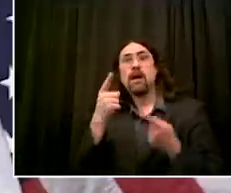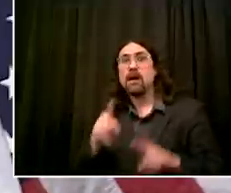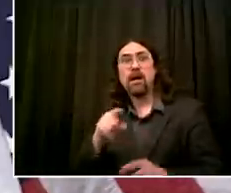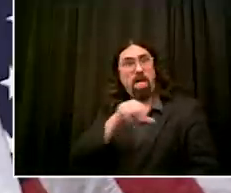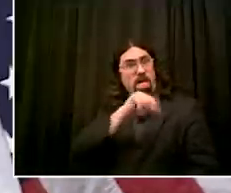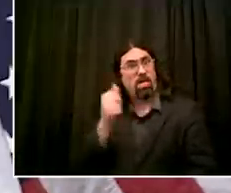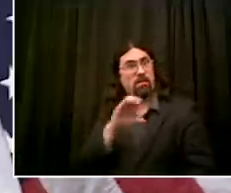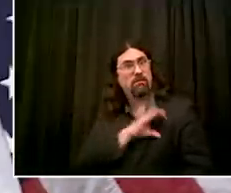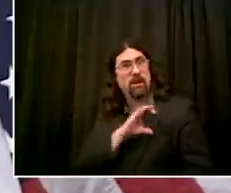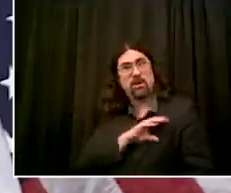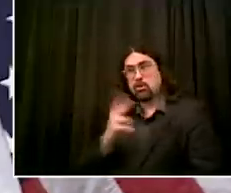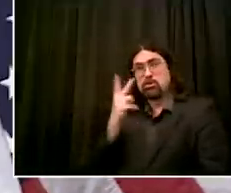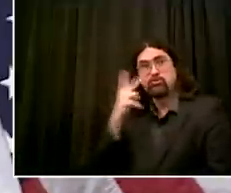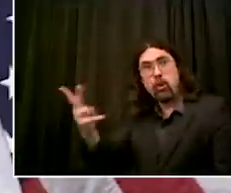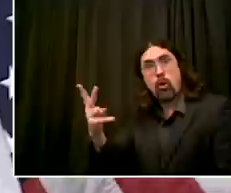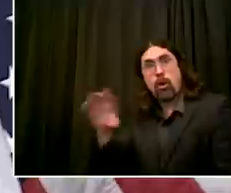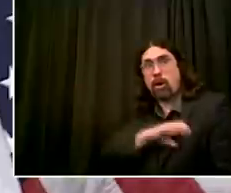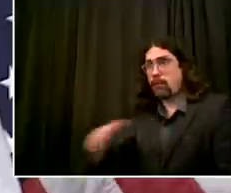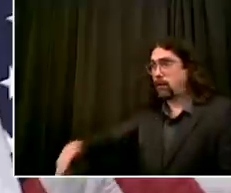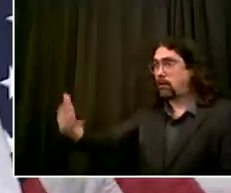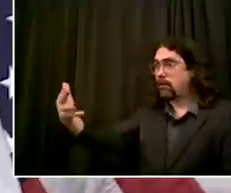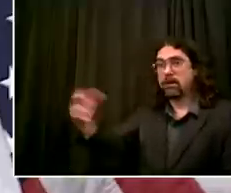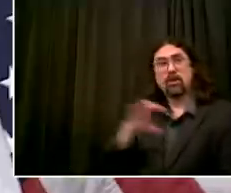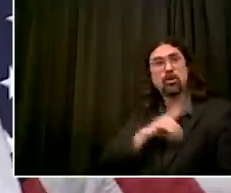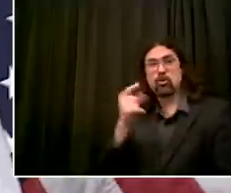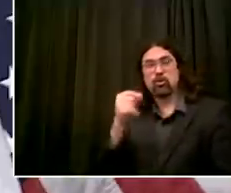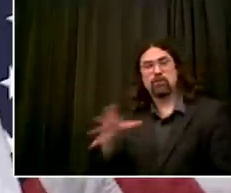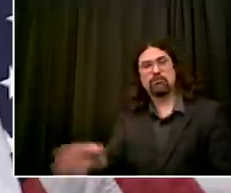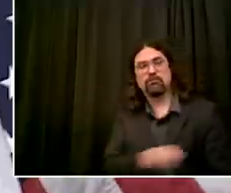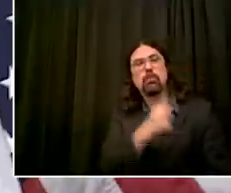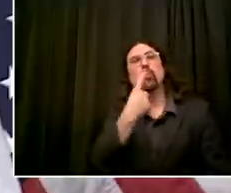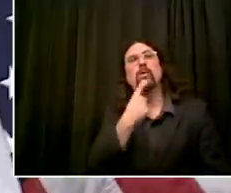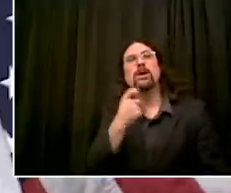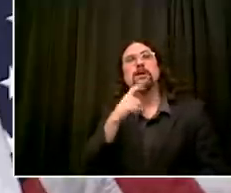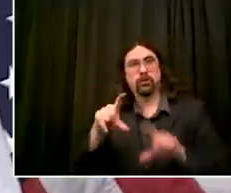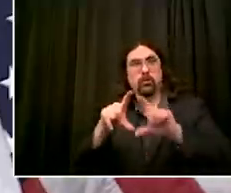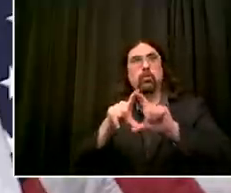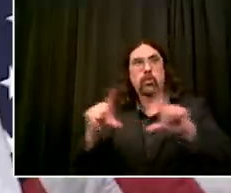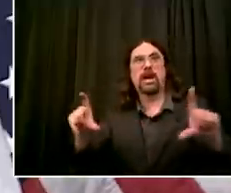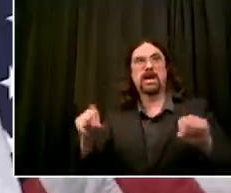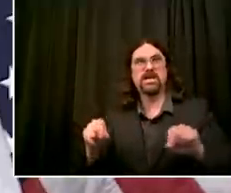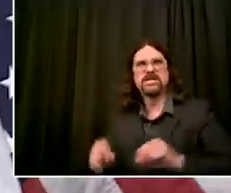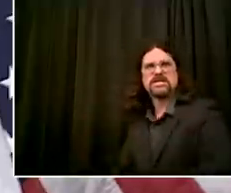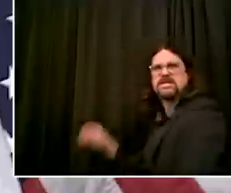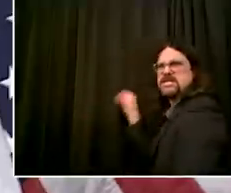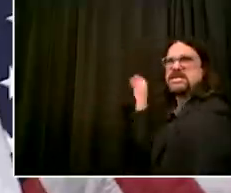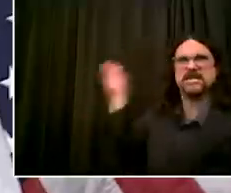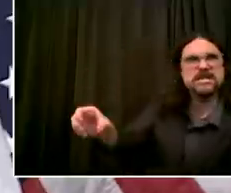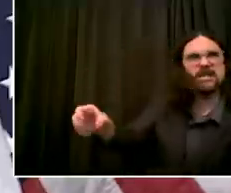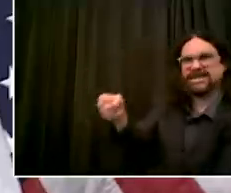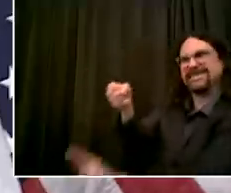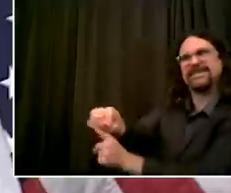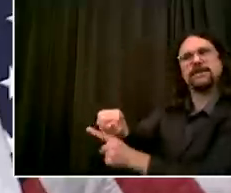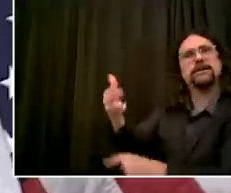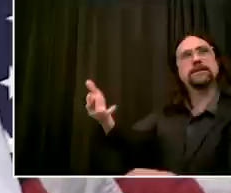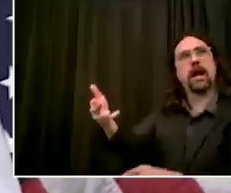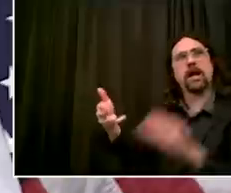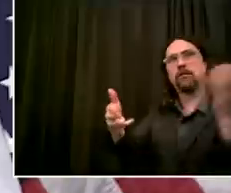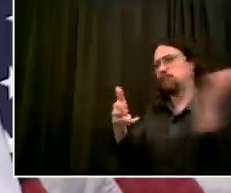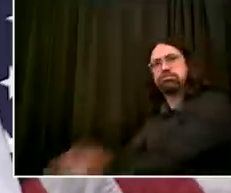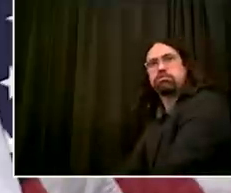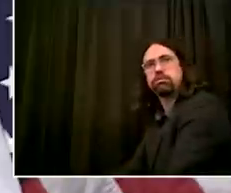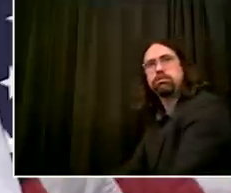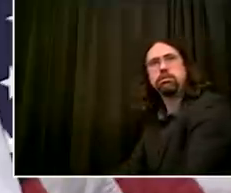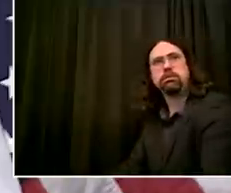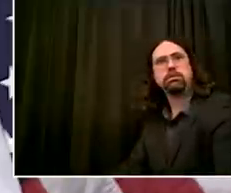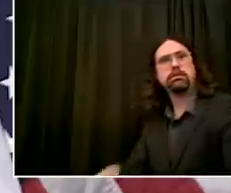see is a gun being pointed at protesters. But I believe there's always complexities to these situations. The commissioner and I have